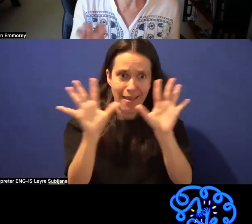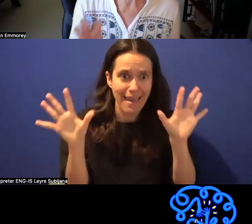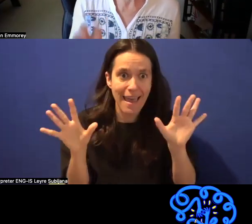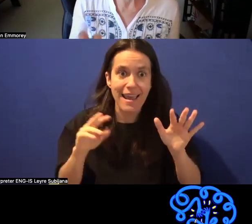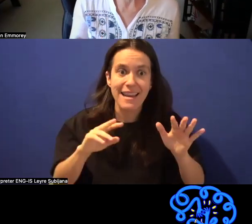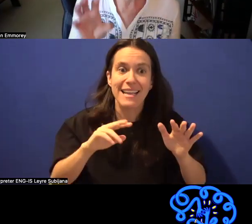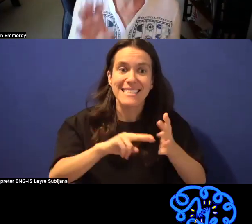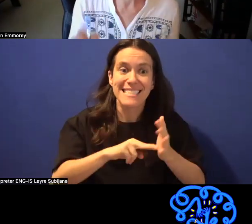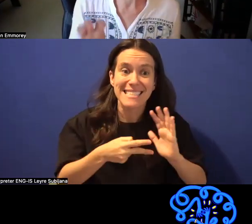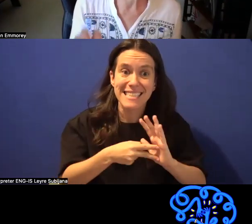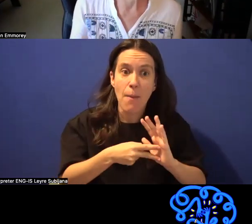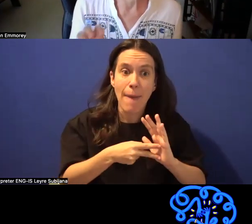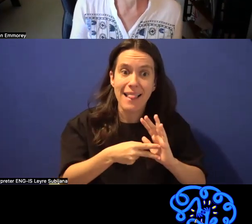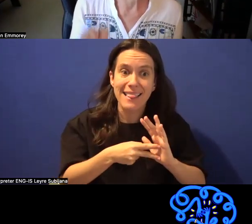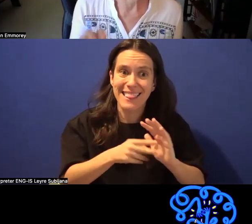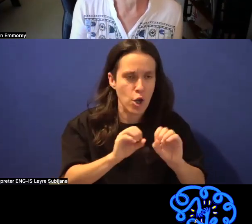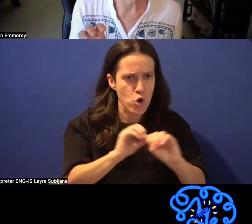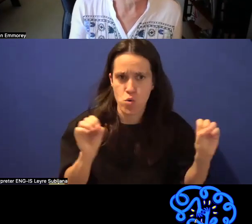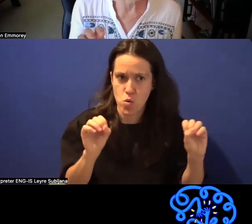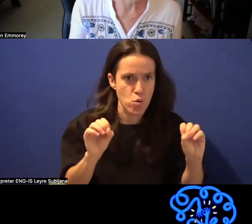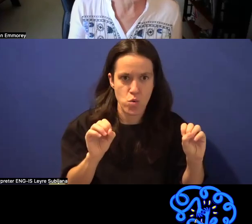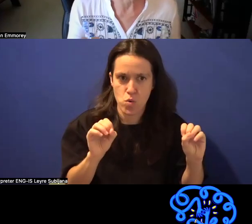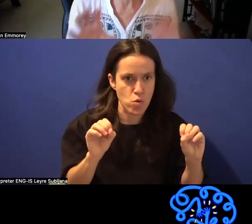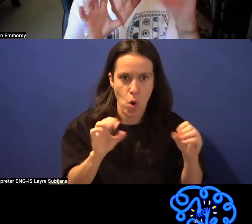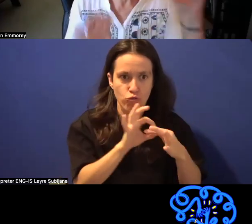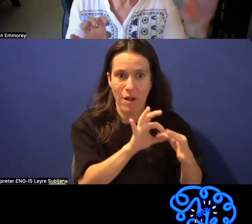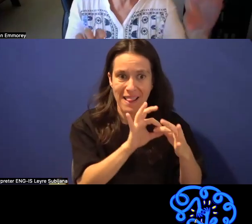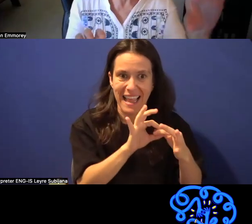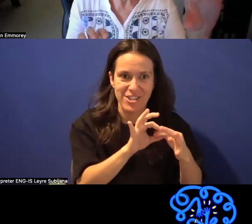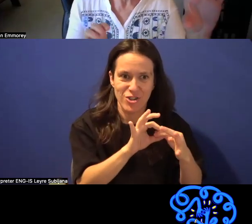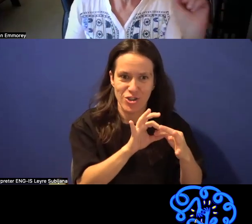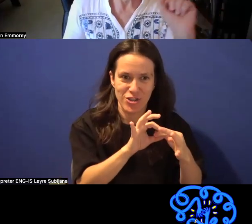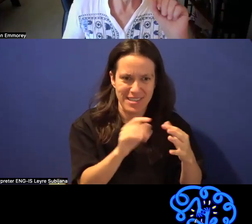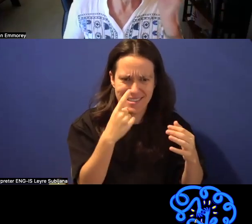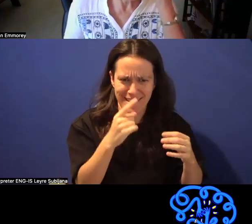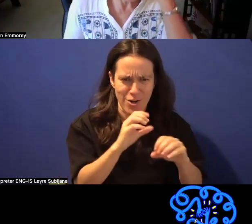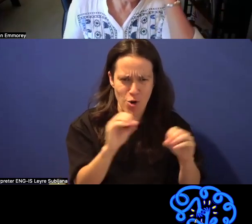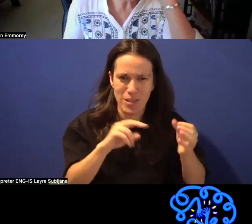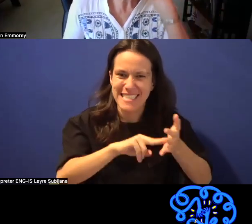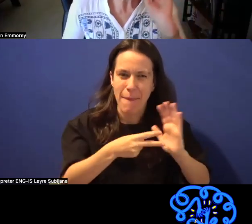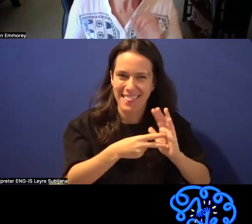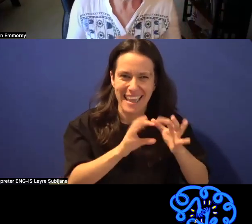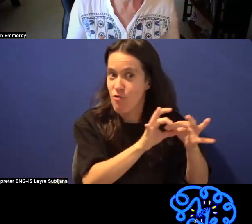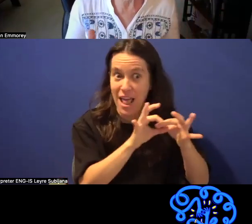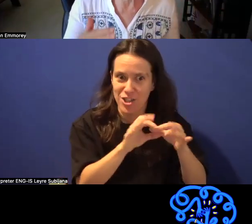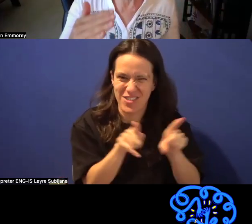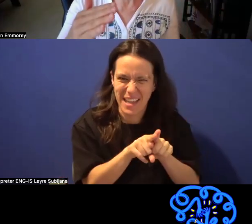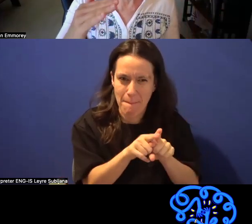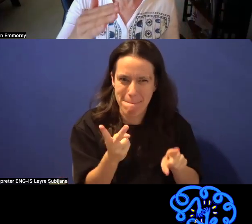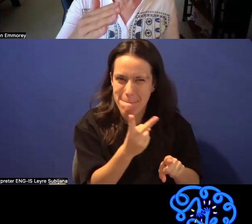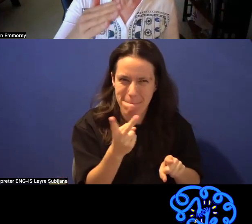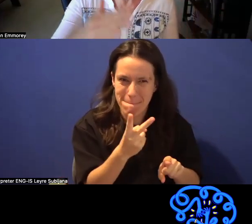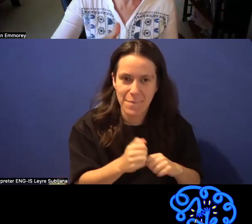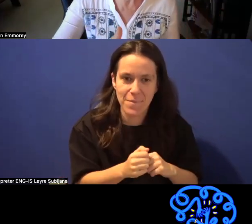semantically related signs tend to be phonologically related as well. You get this main effect where you have